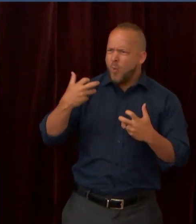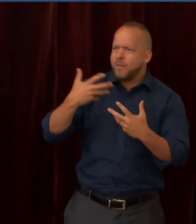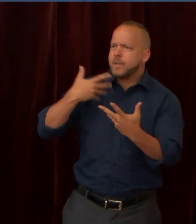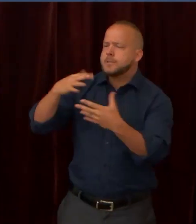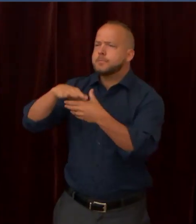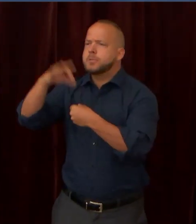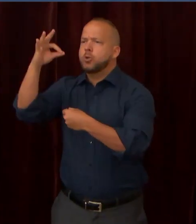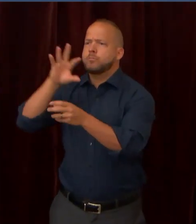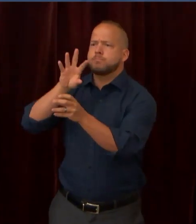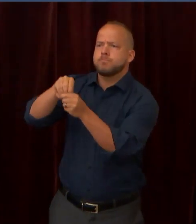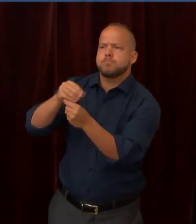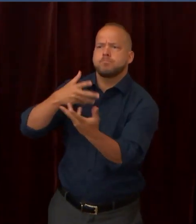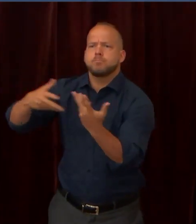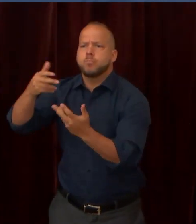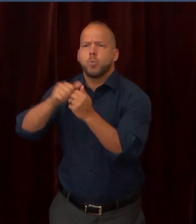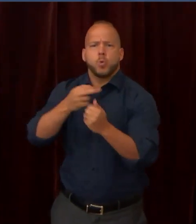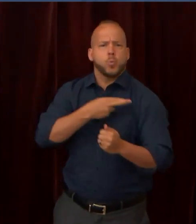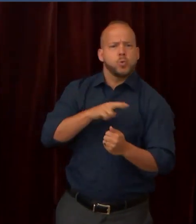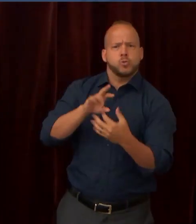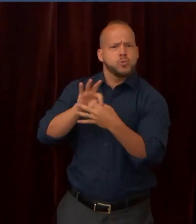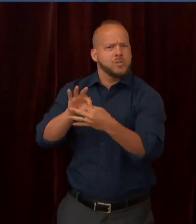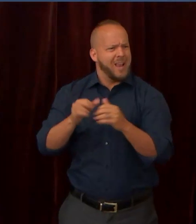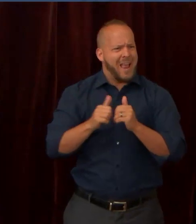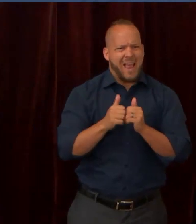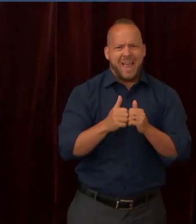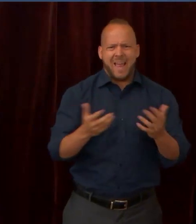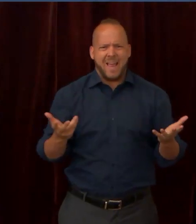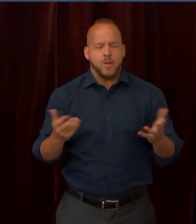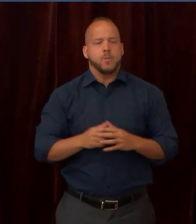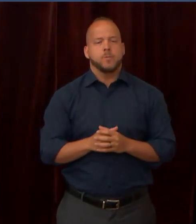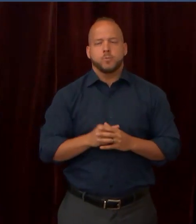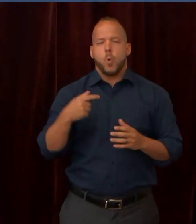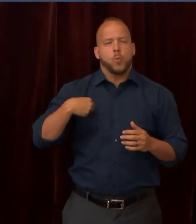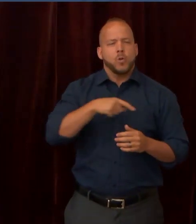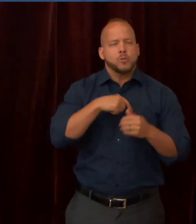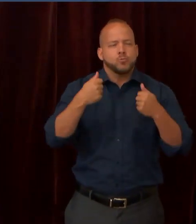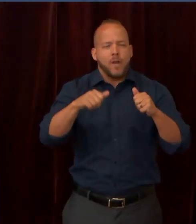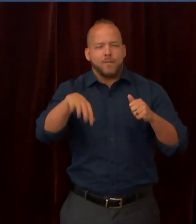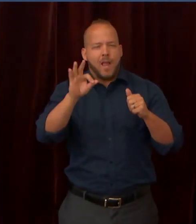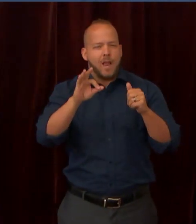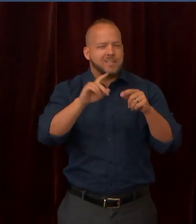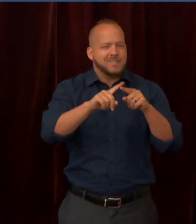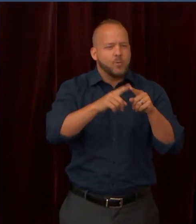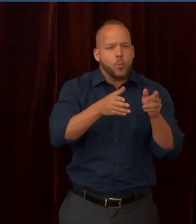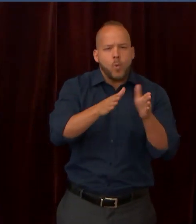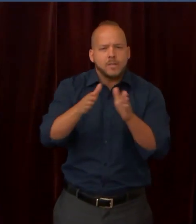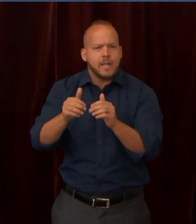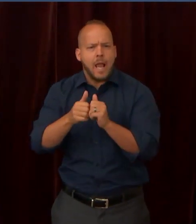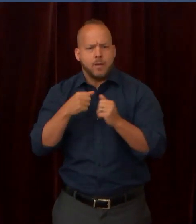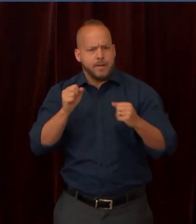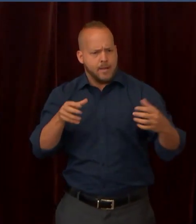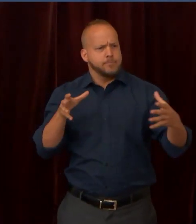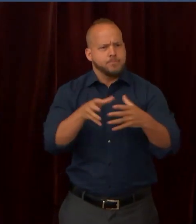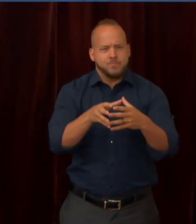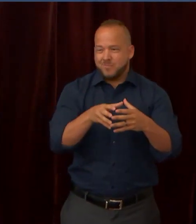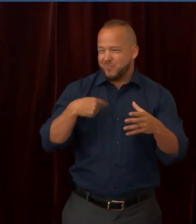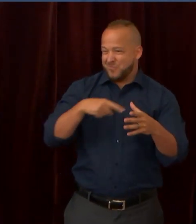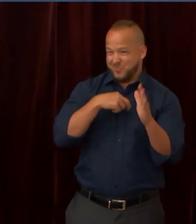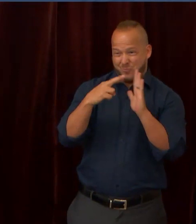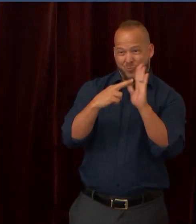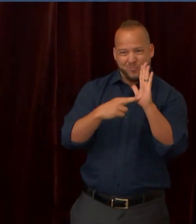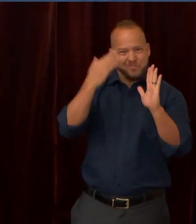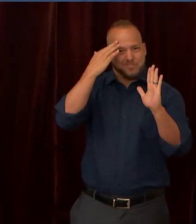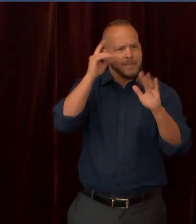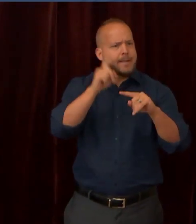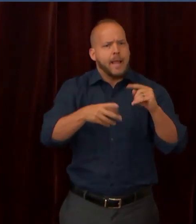physical connections, but we should not allow it to stop our emotional connections. And that is